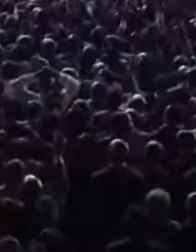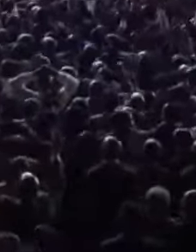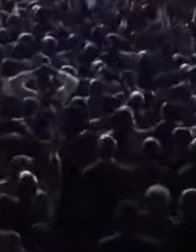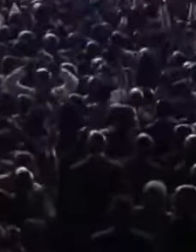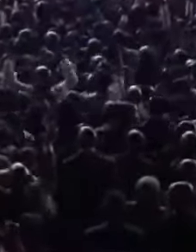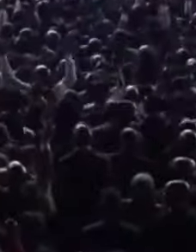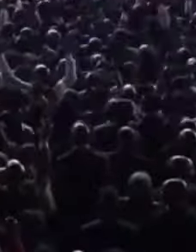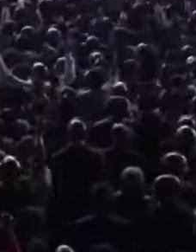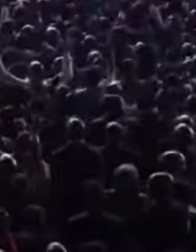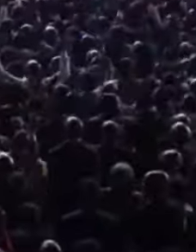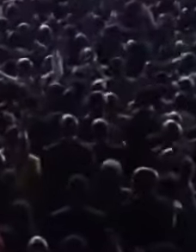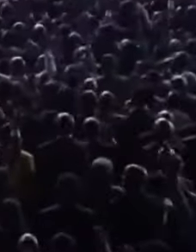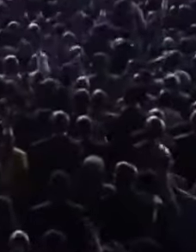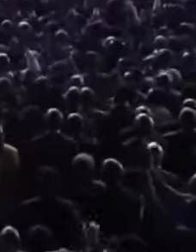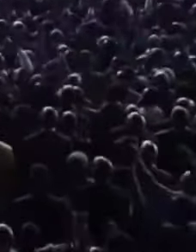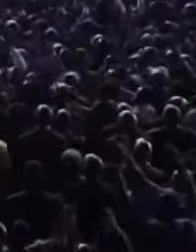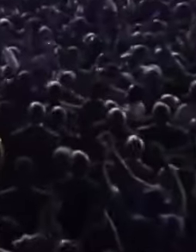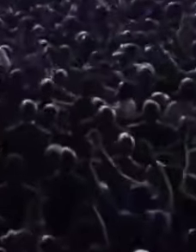come